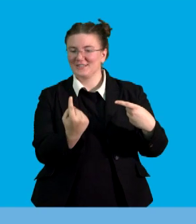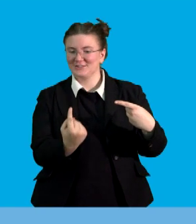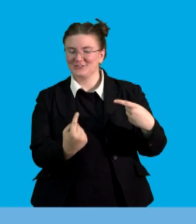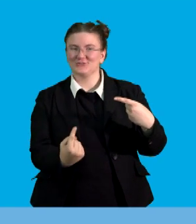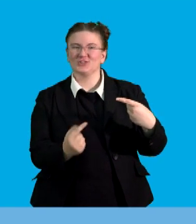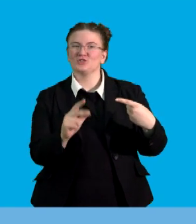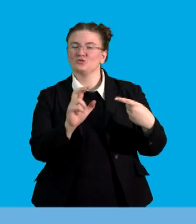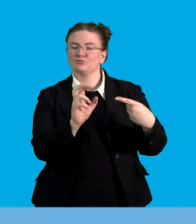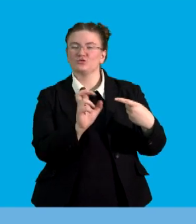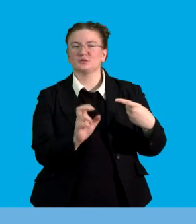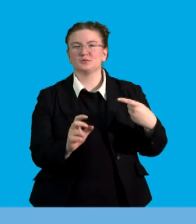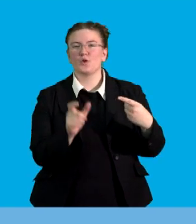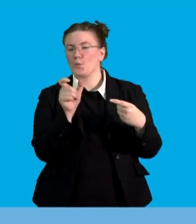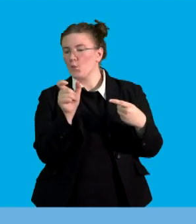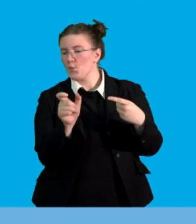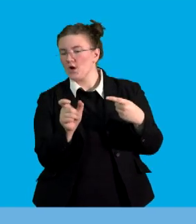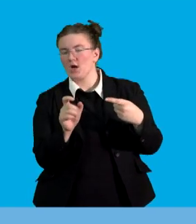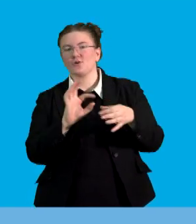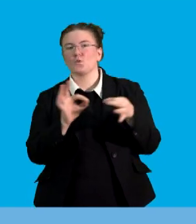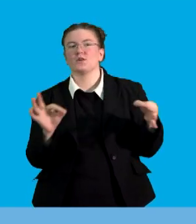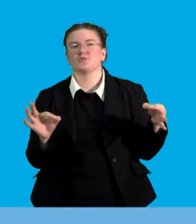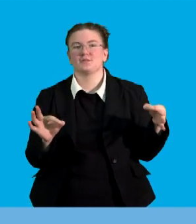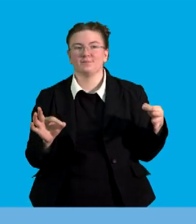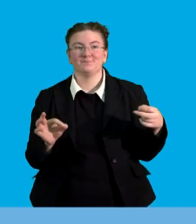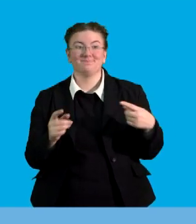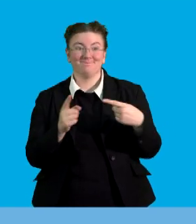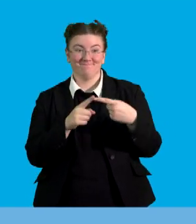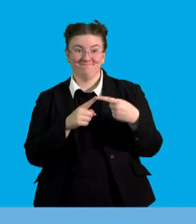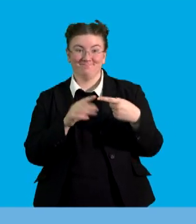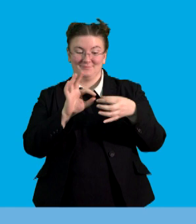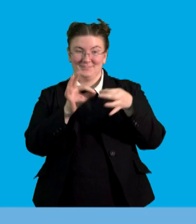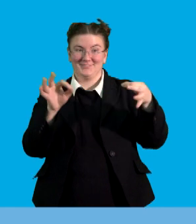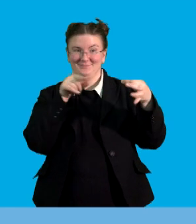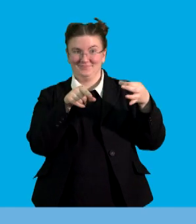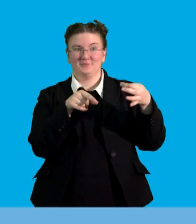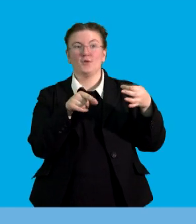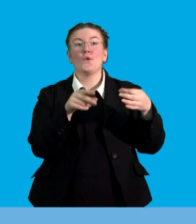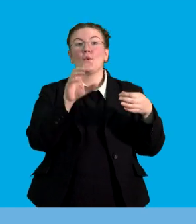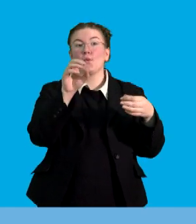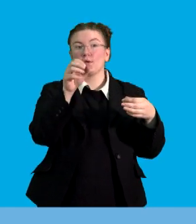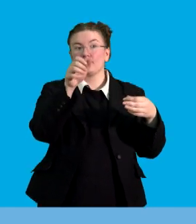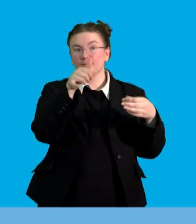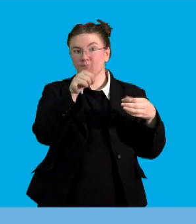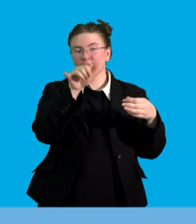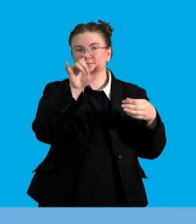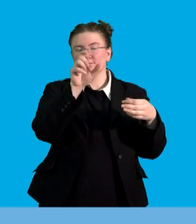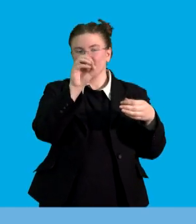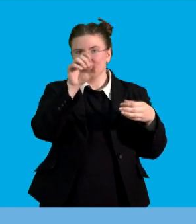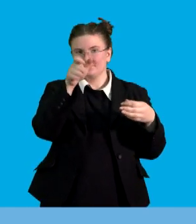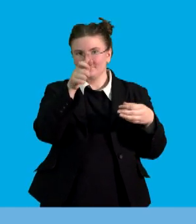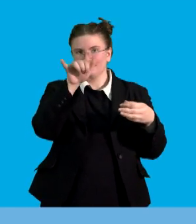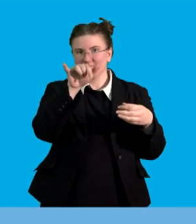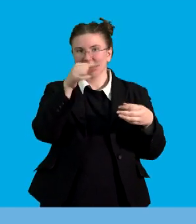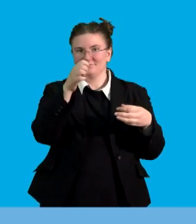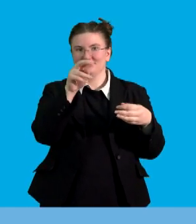of the descriptions as a word equation. Now the description is, oxygen reacts with hydrogen to form water. So we